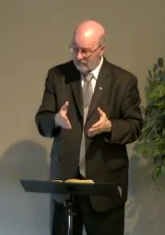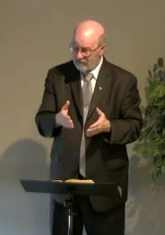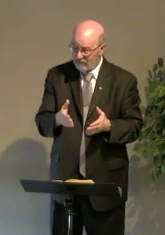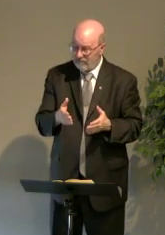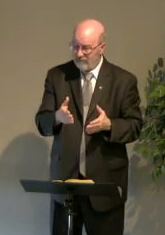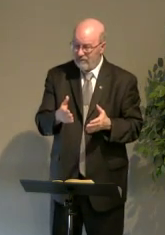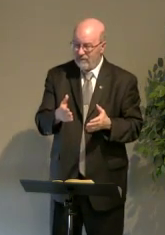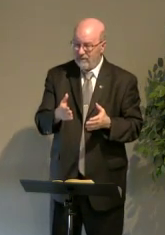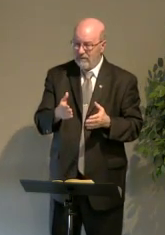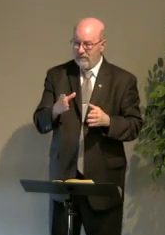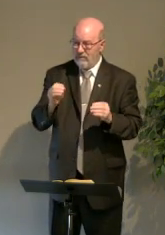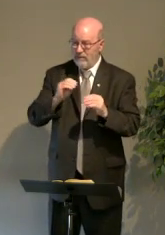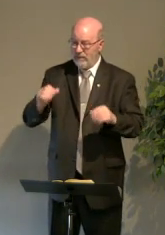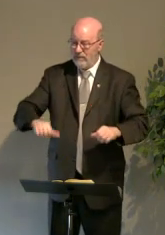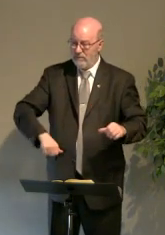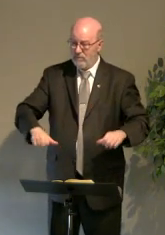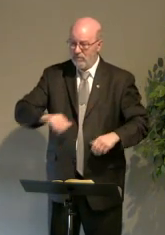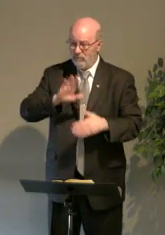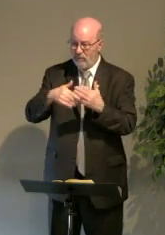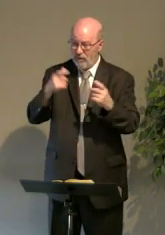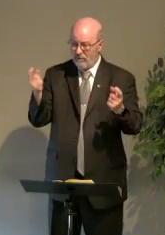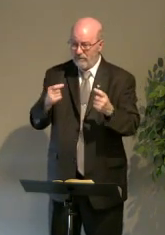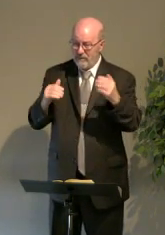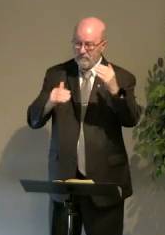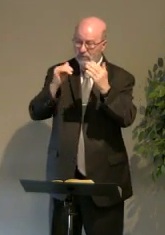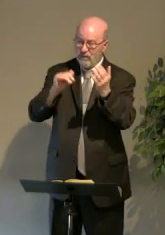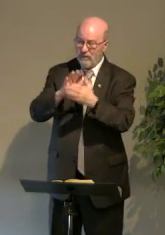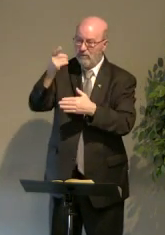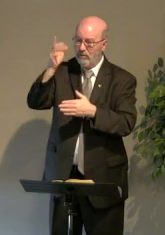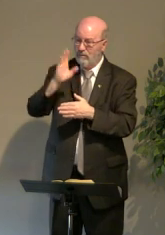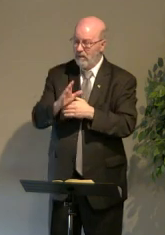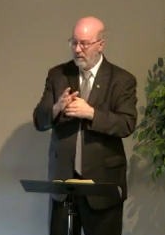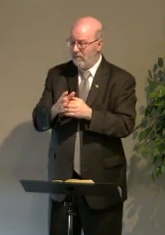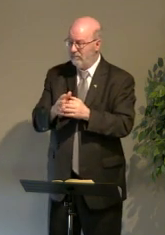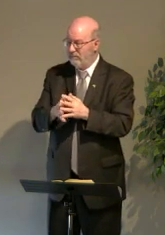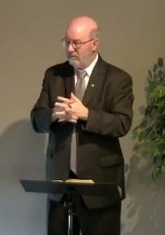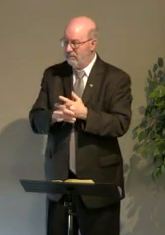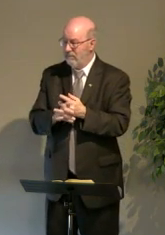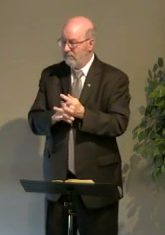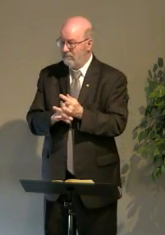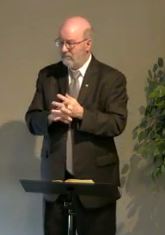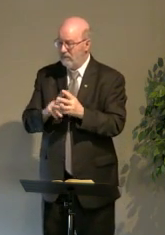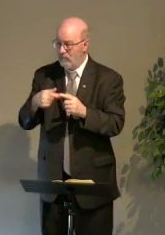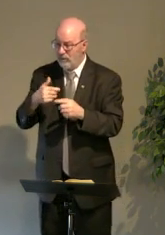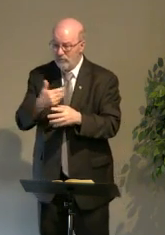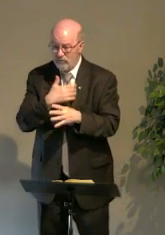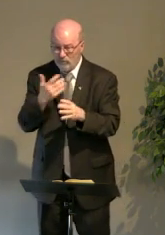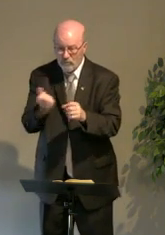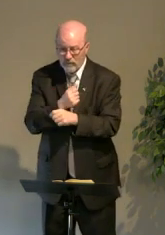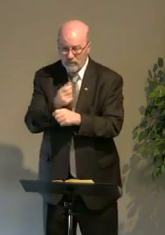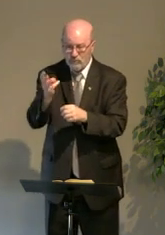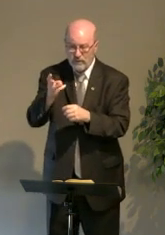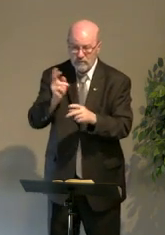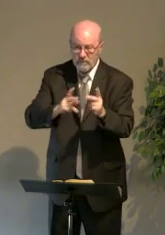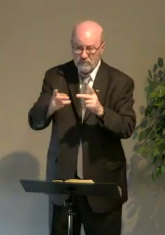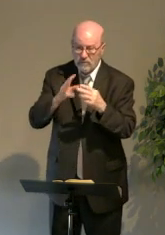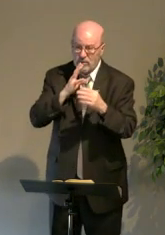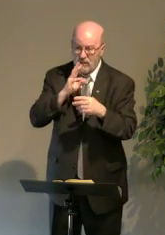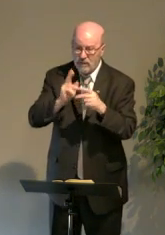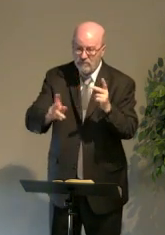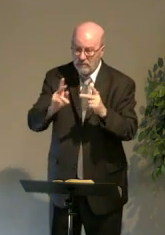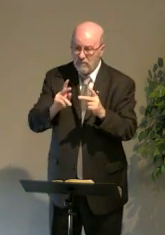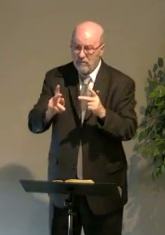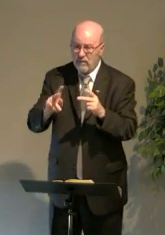We have nothing to boast about, for all have sinned and come short of the glory of God. And when you're soul winning, when you're witnessing, when you're talking to